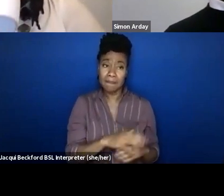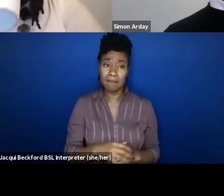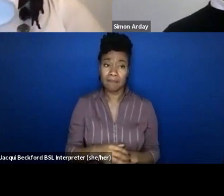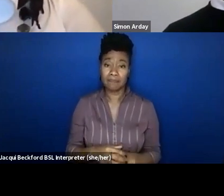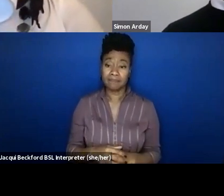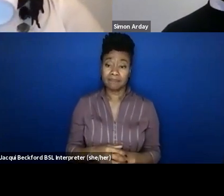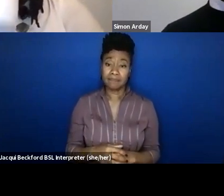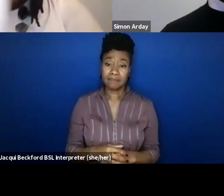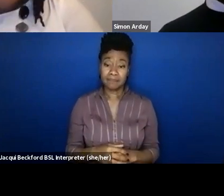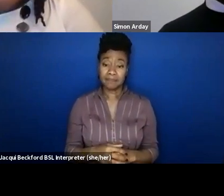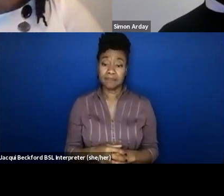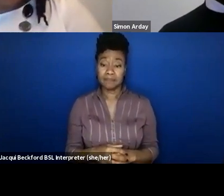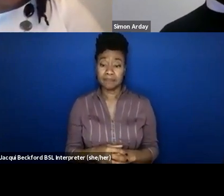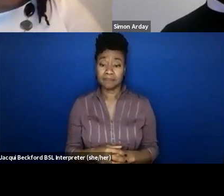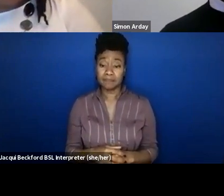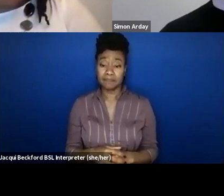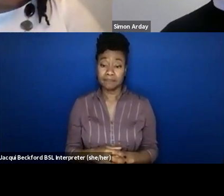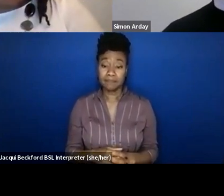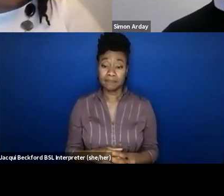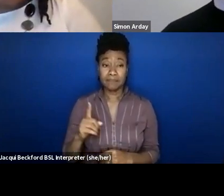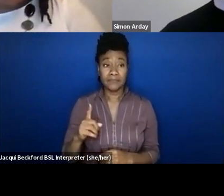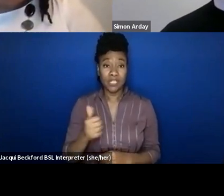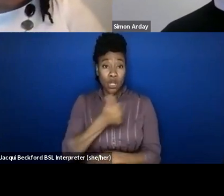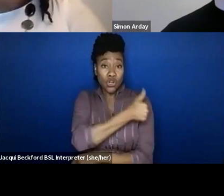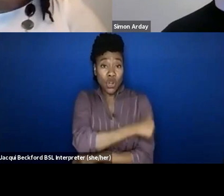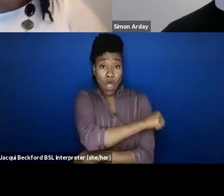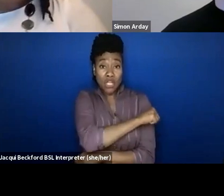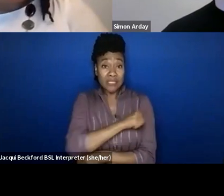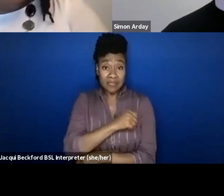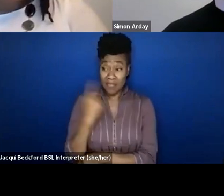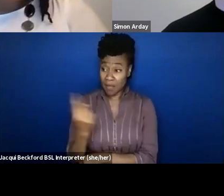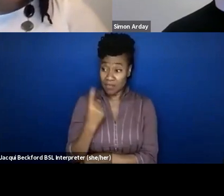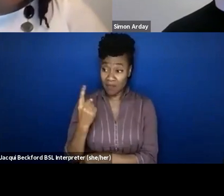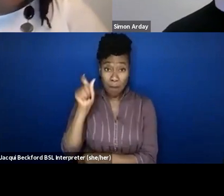championing nurses of colour for higher positions.